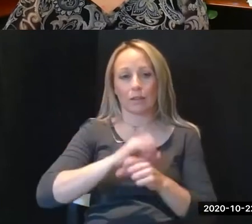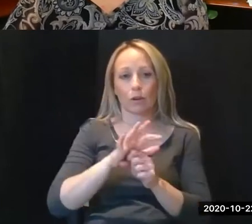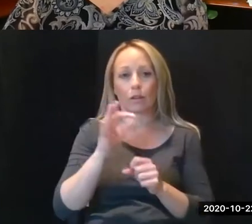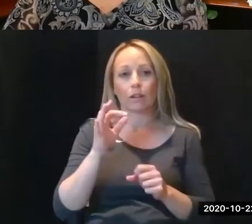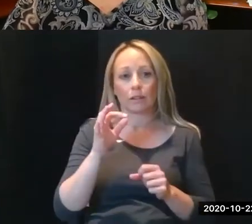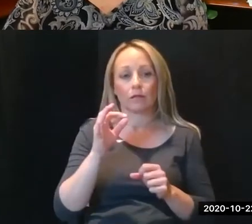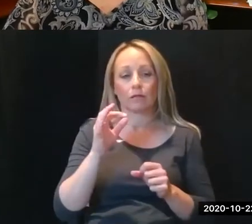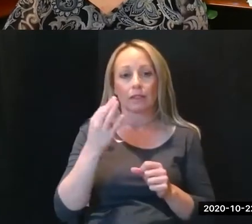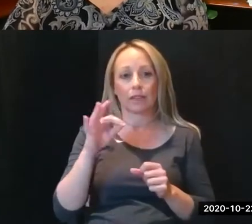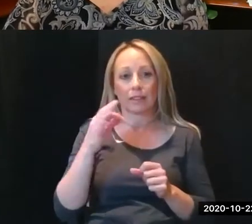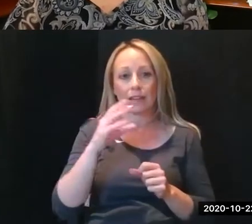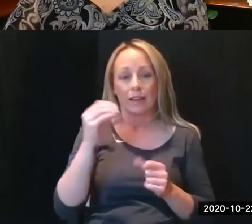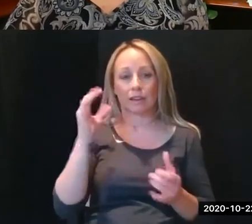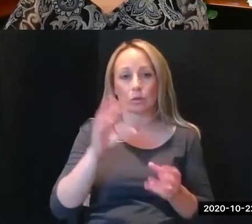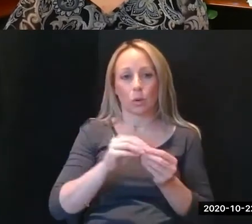our total to